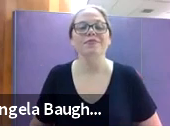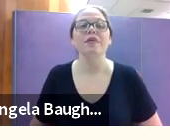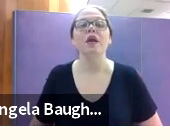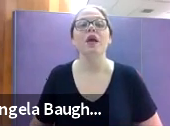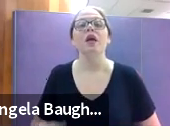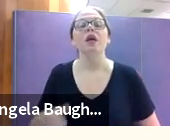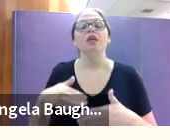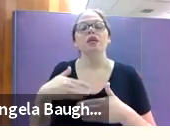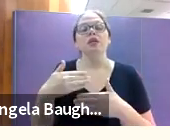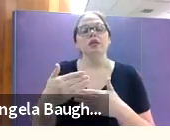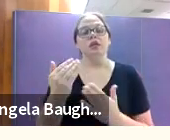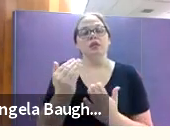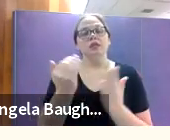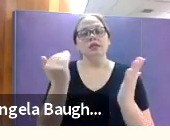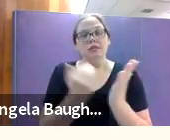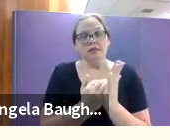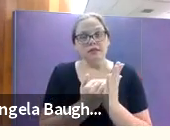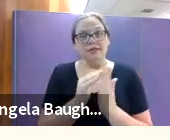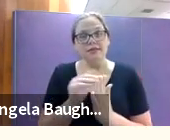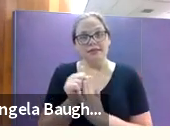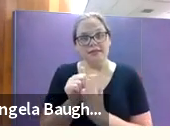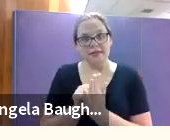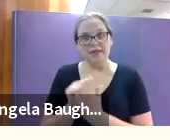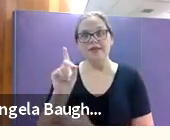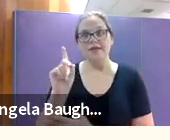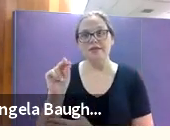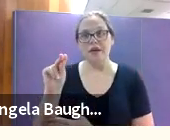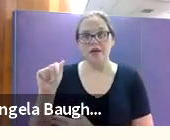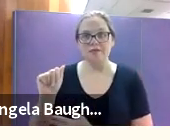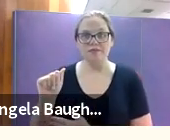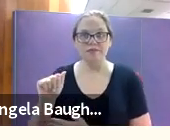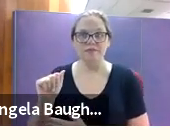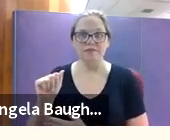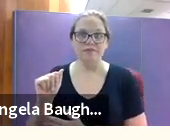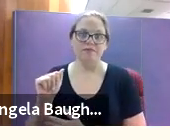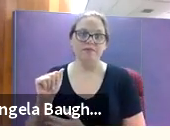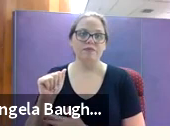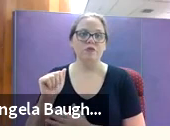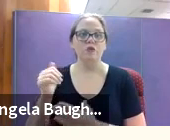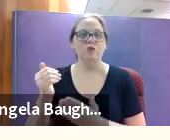next part on our agenda, Donna, is addition of new lettuce providers.